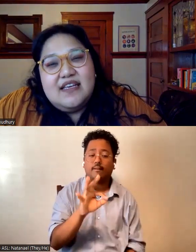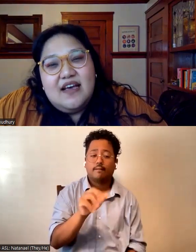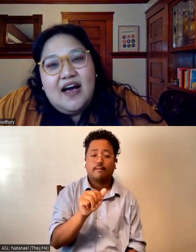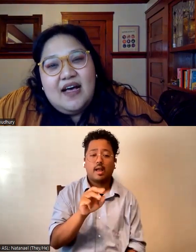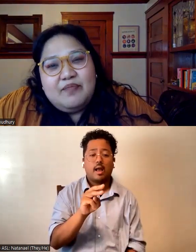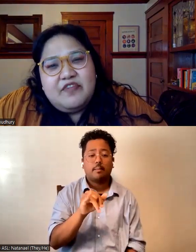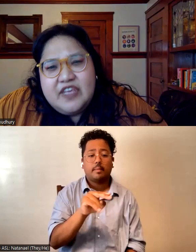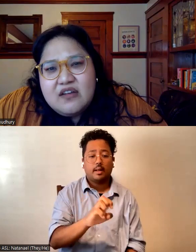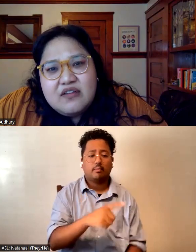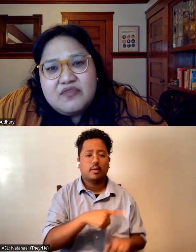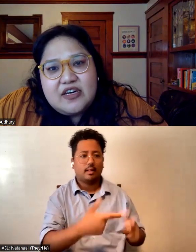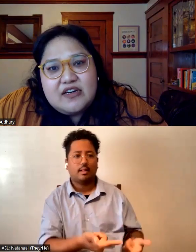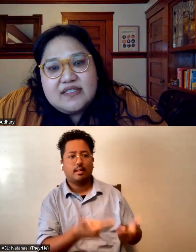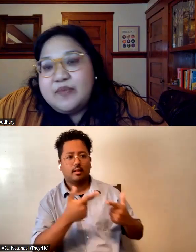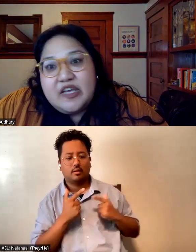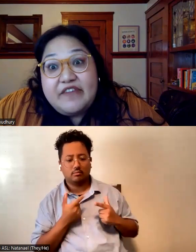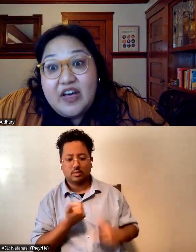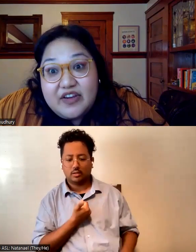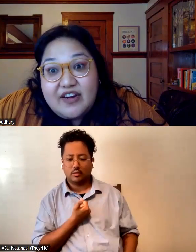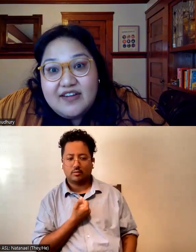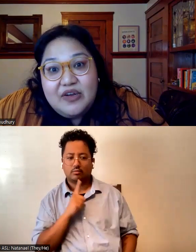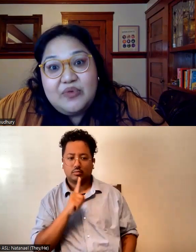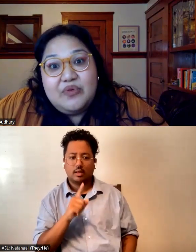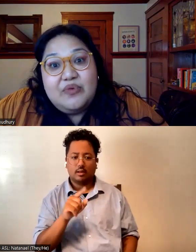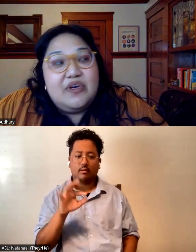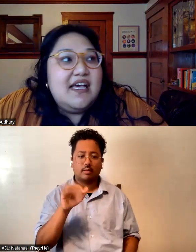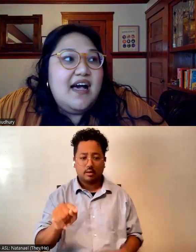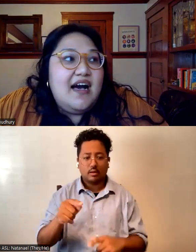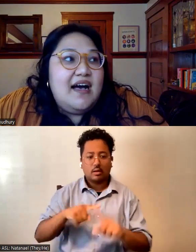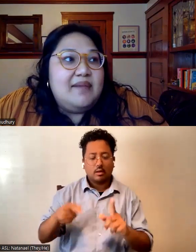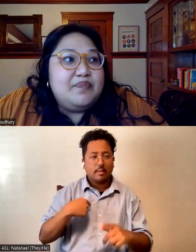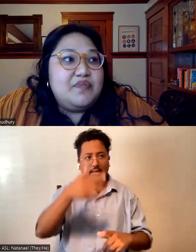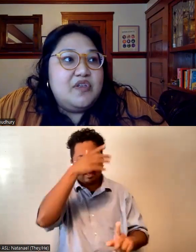that feel for someone like my father, who,